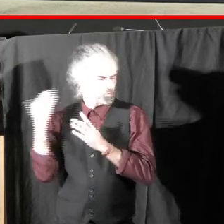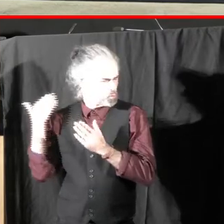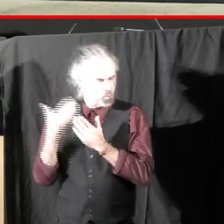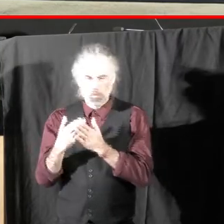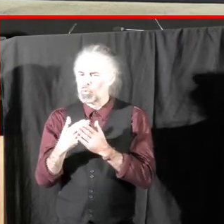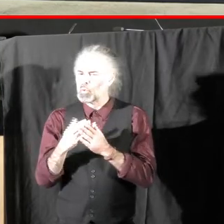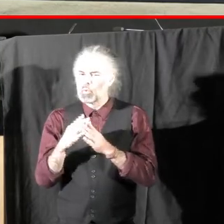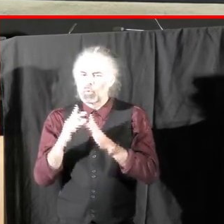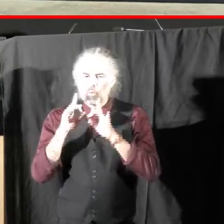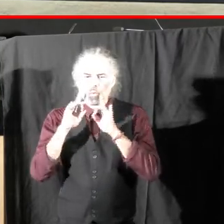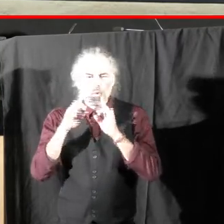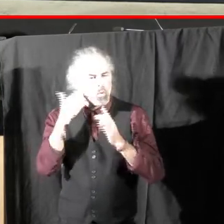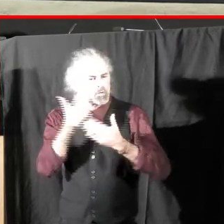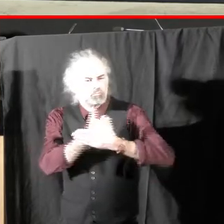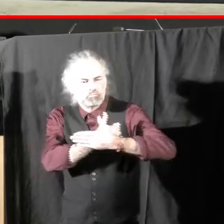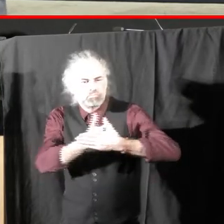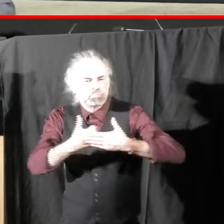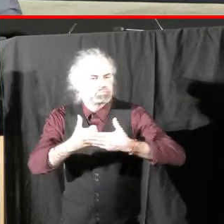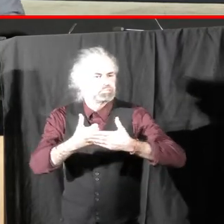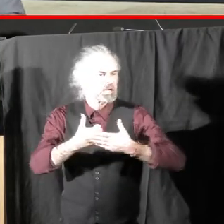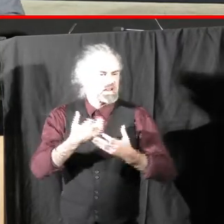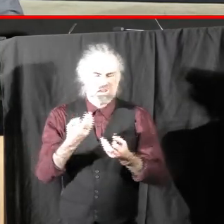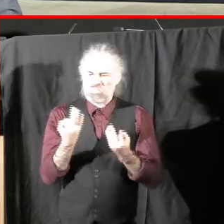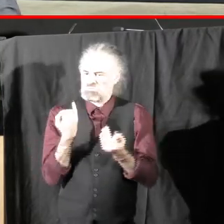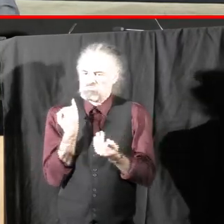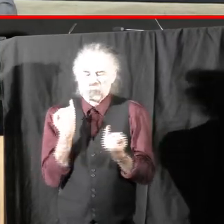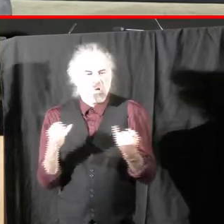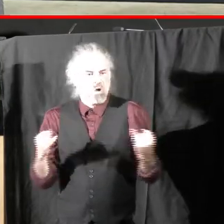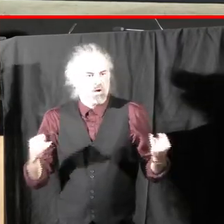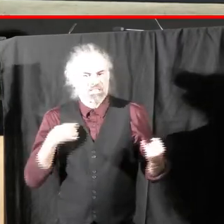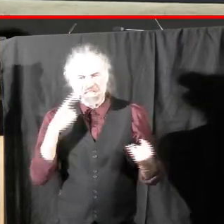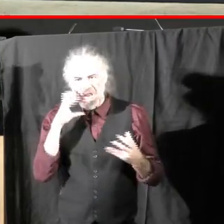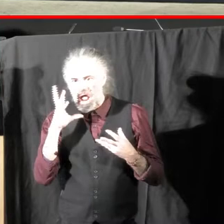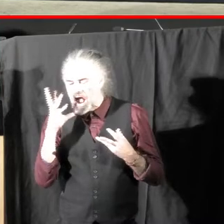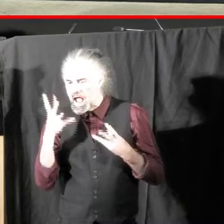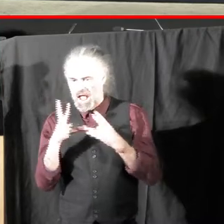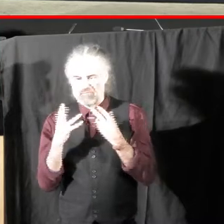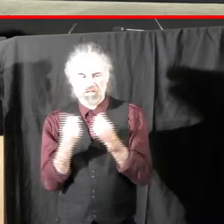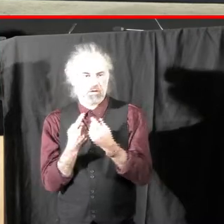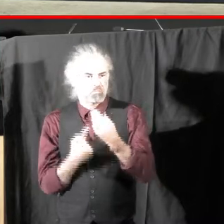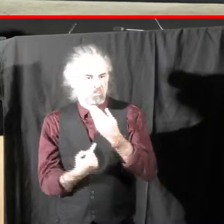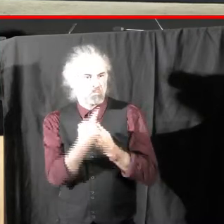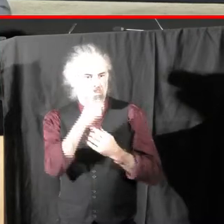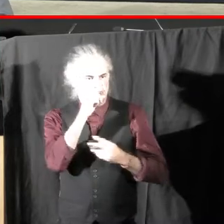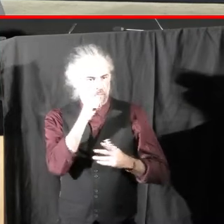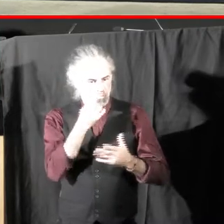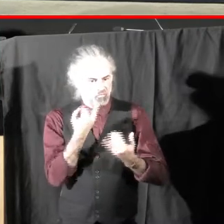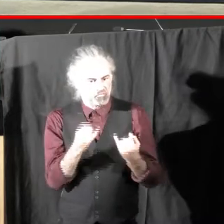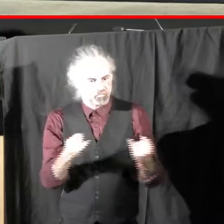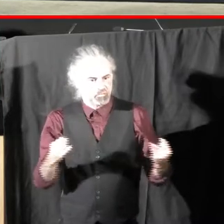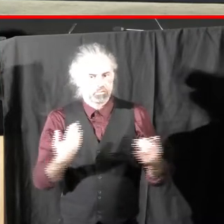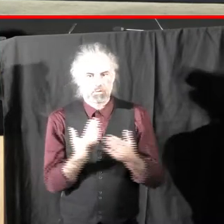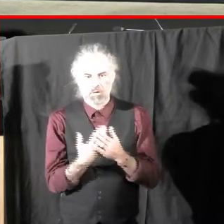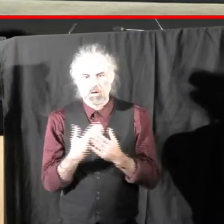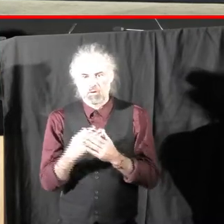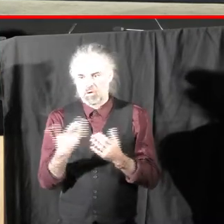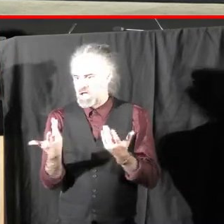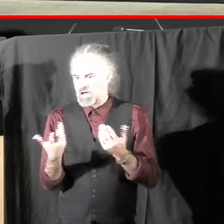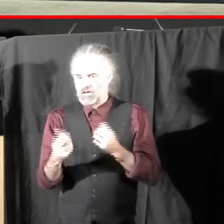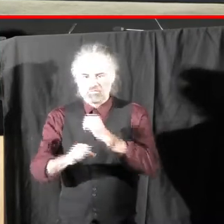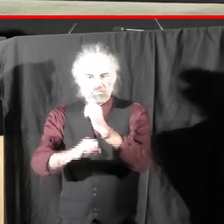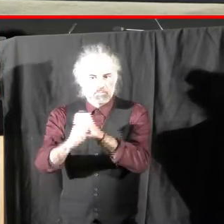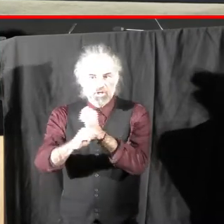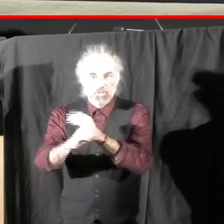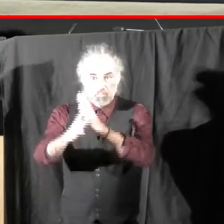record. They have seen every possible thing that can go wrong on that production line. We have chillers break down, we